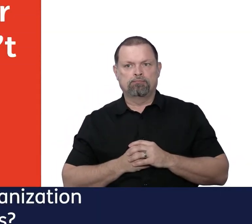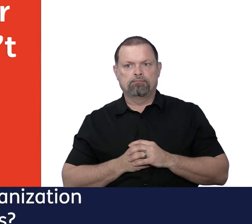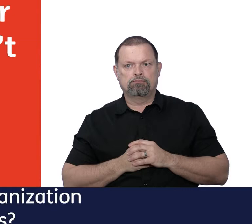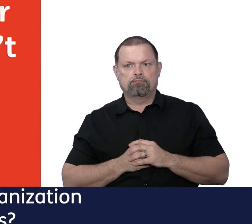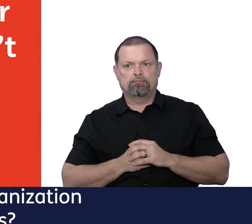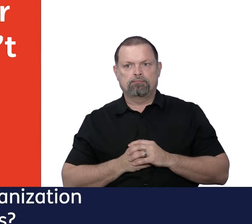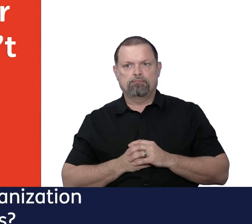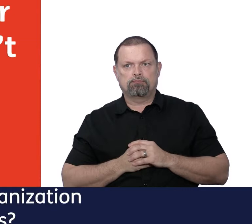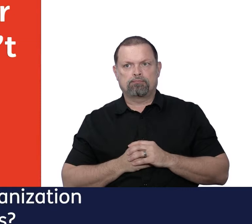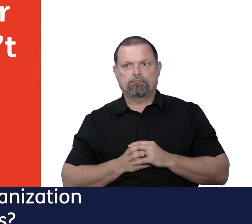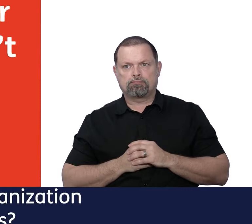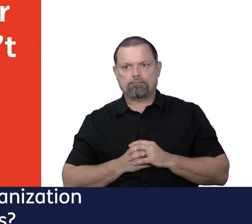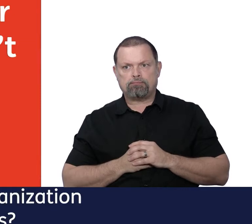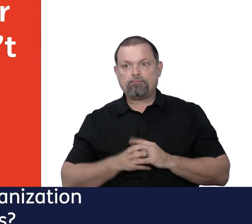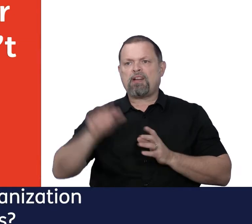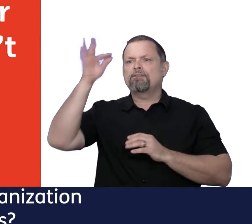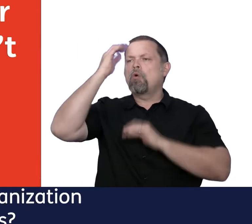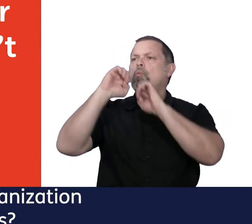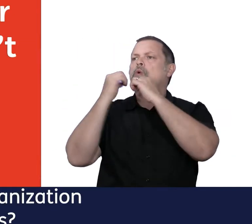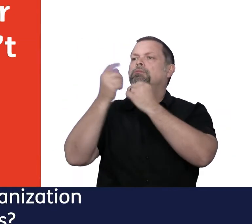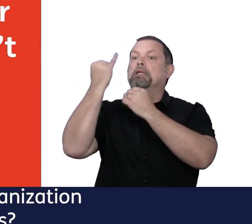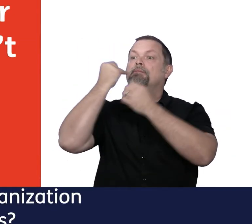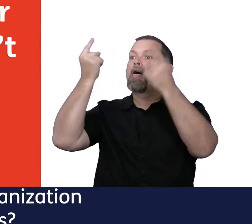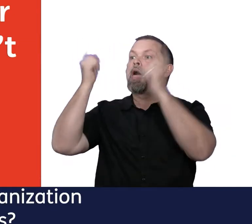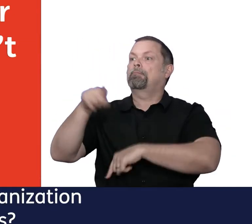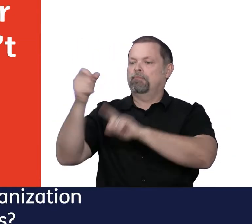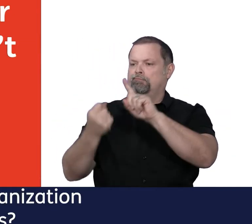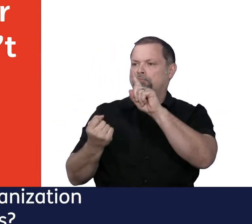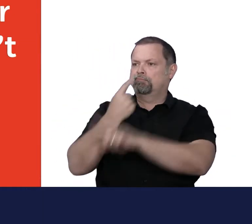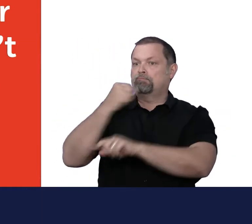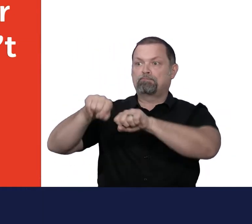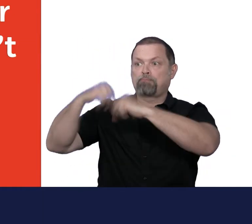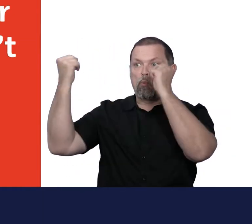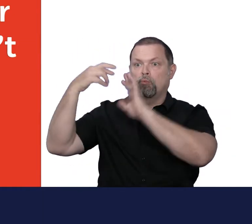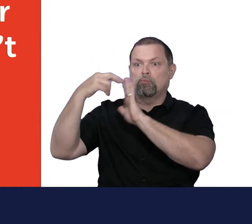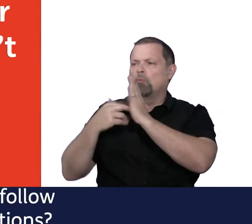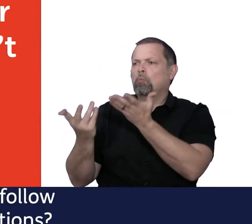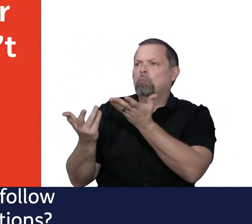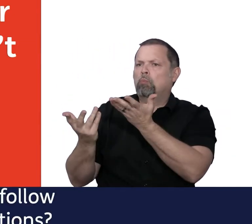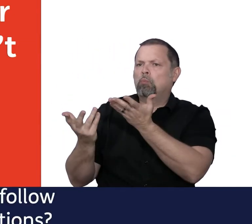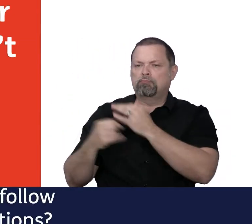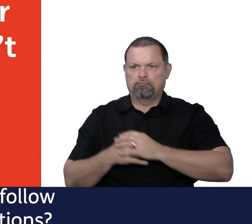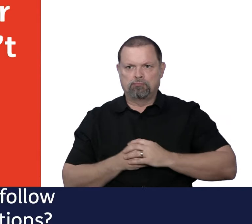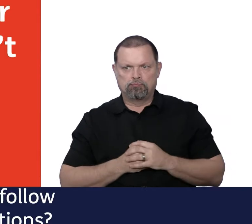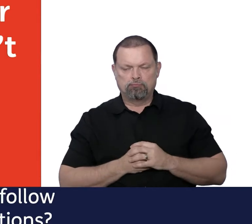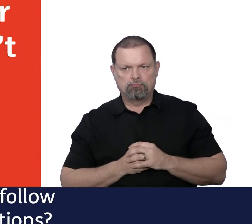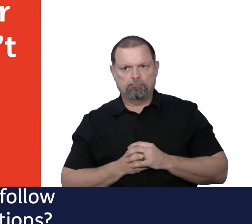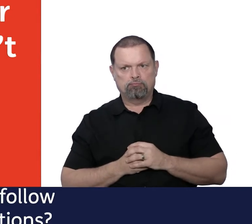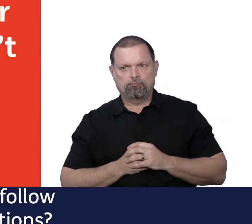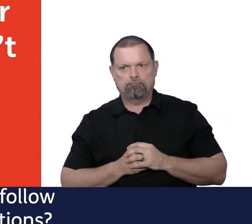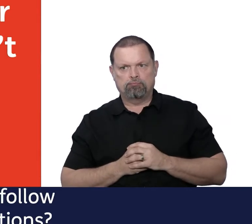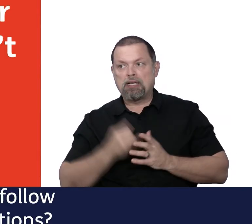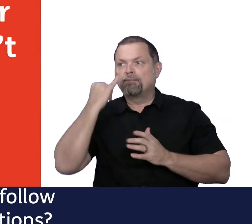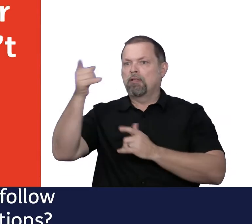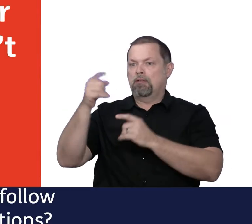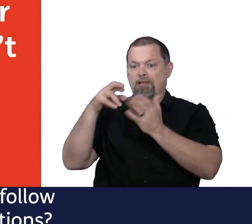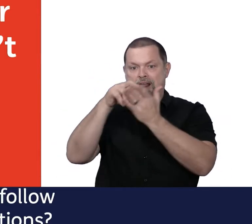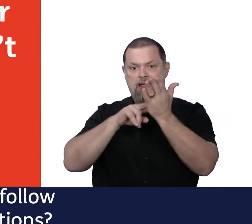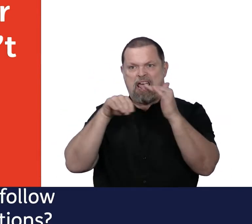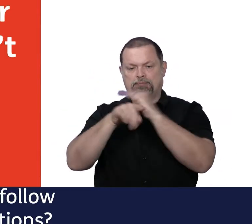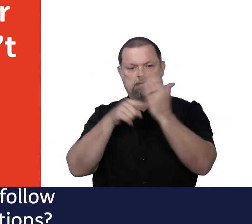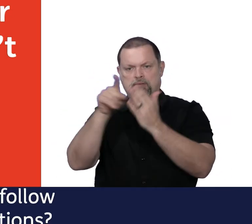What if a federal organization breaks the rules? What if they do not